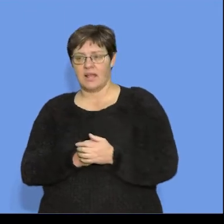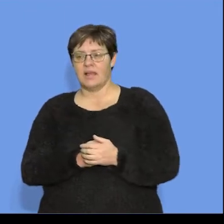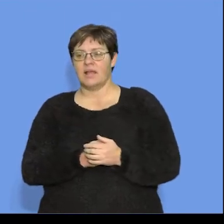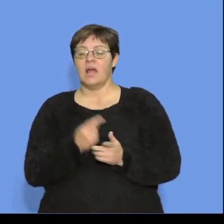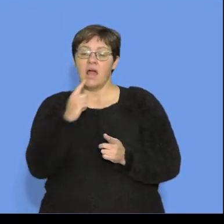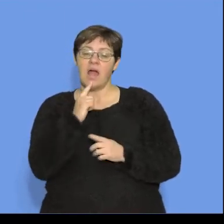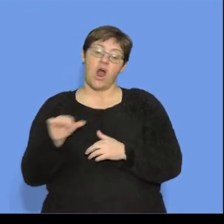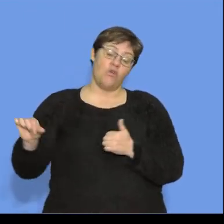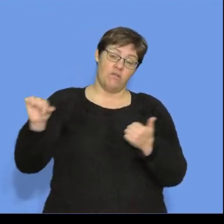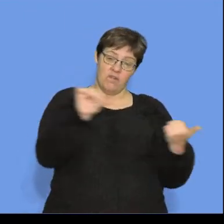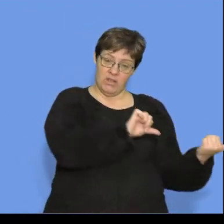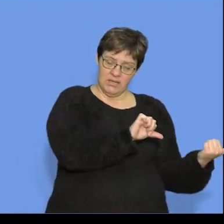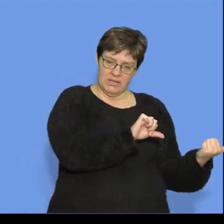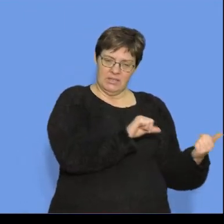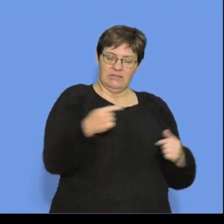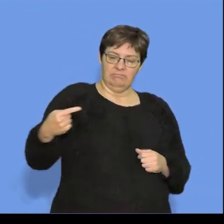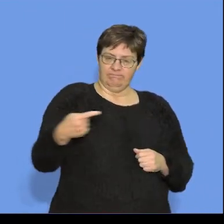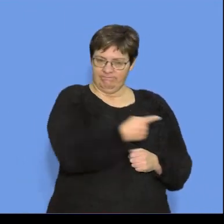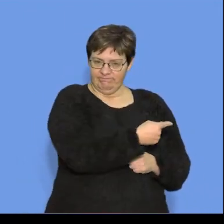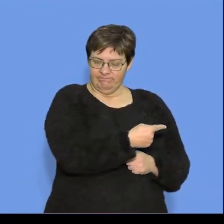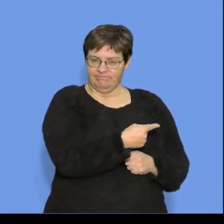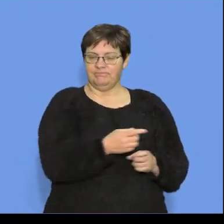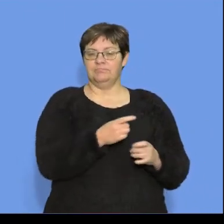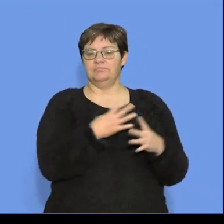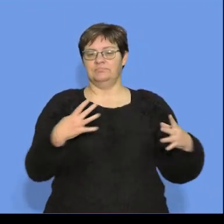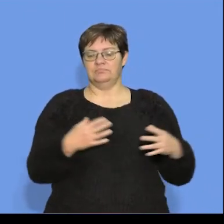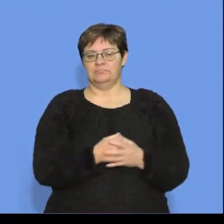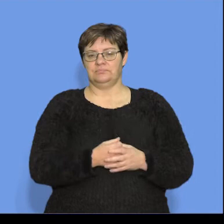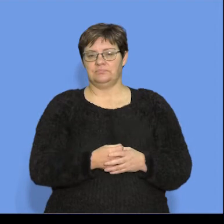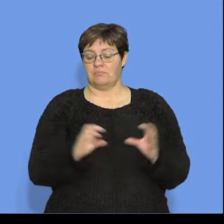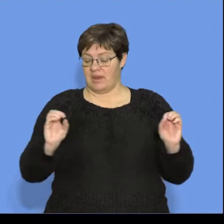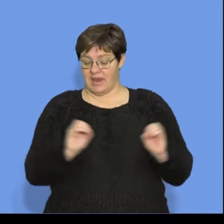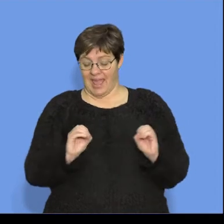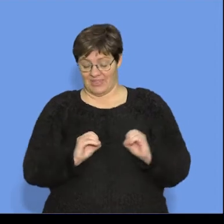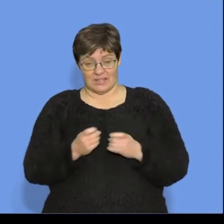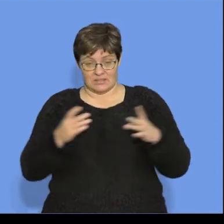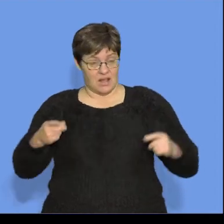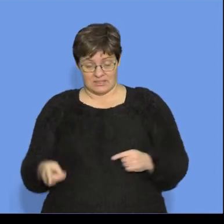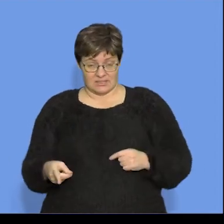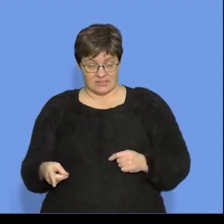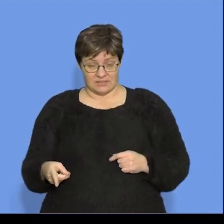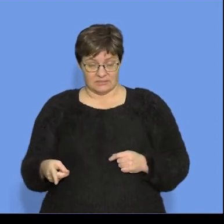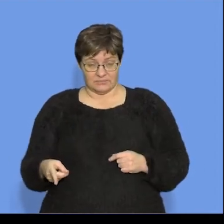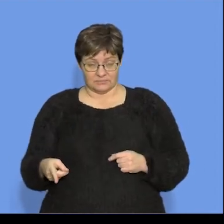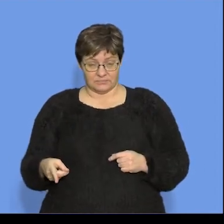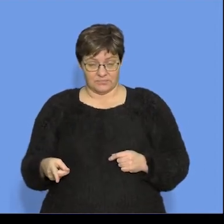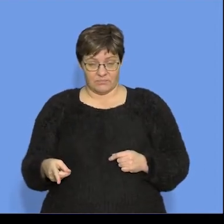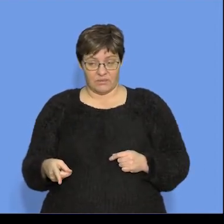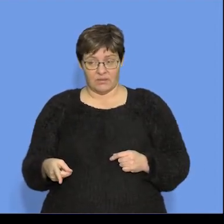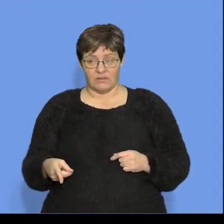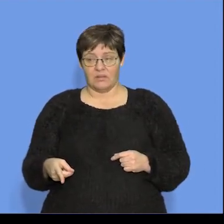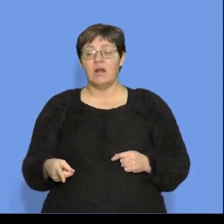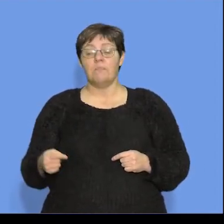the reverse reaction is starting off with nothing at the beginning. So we recognize